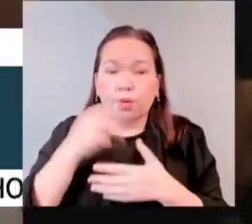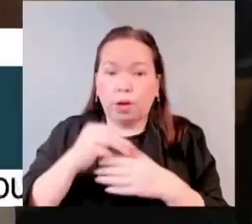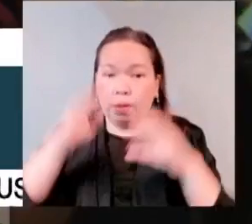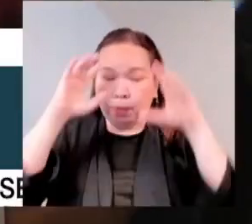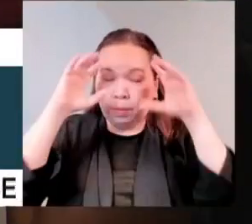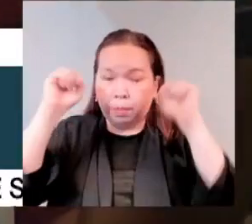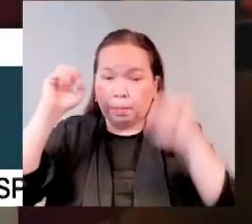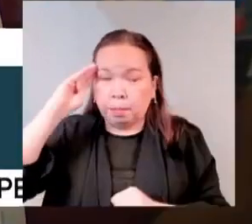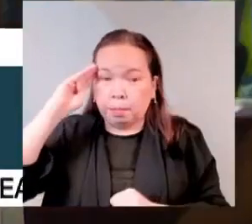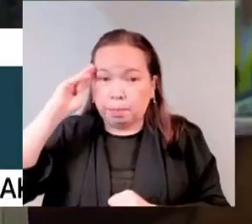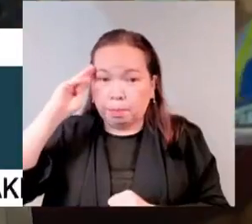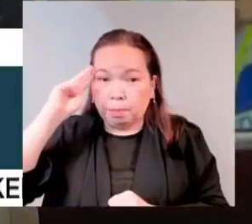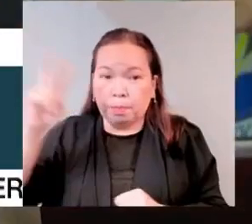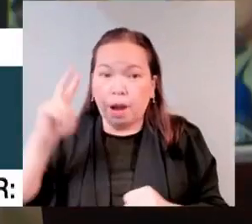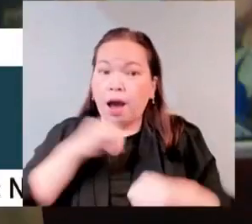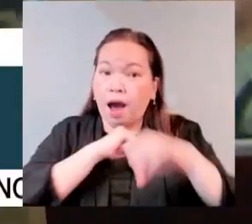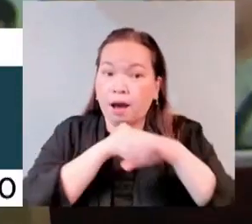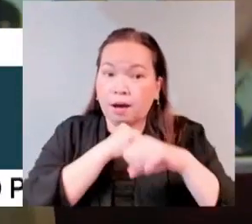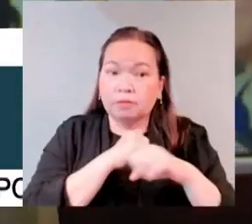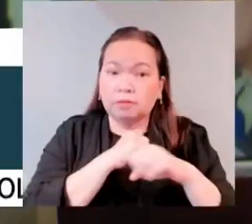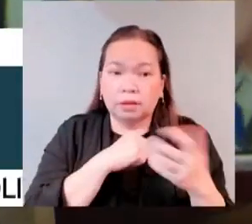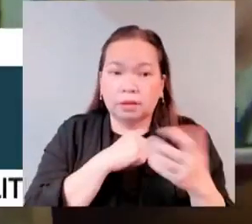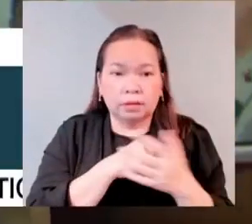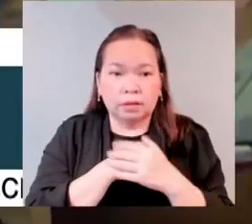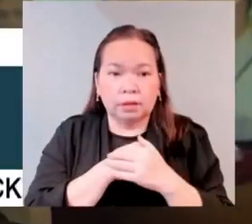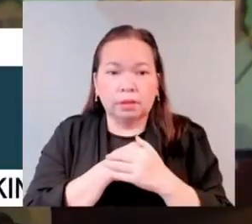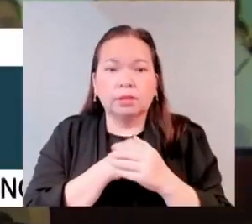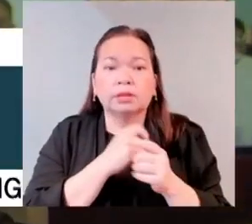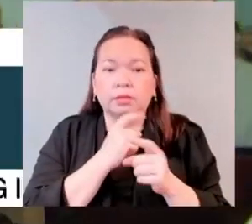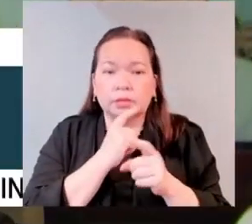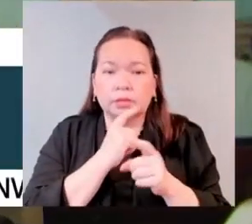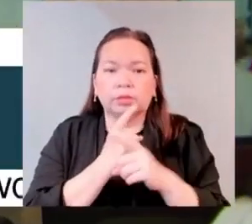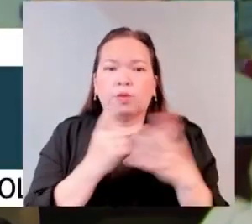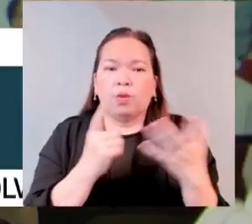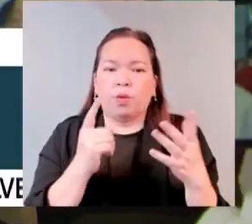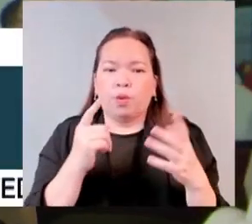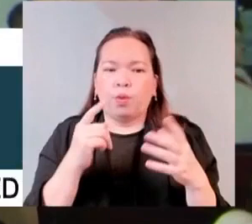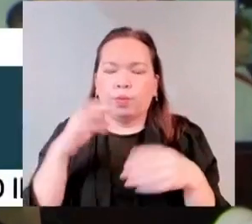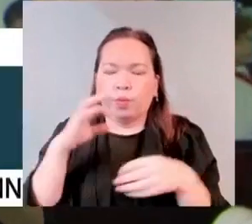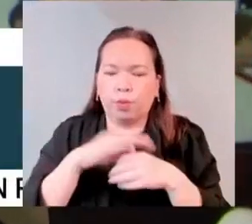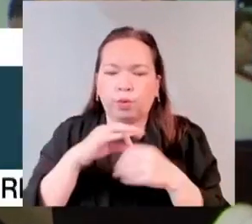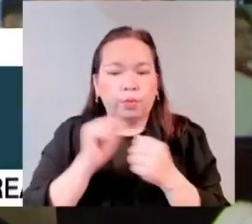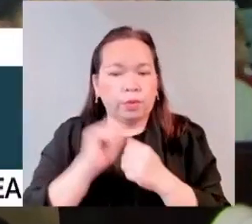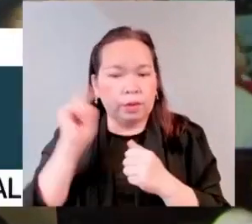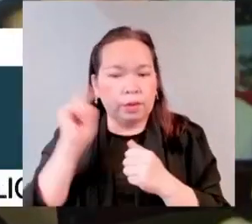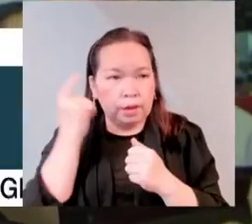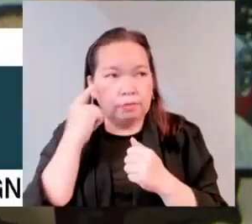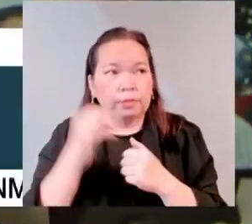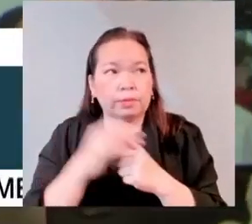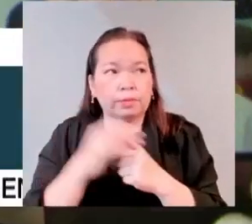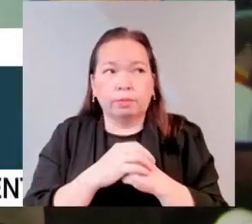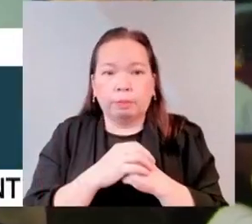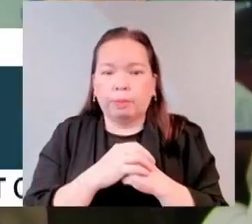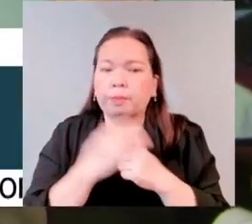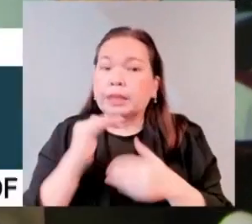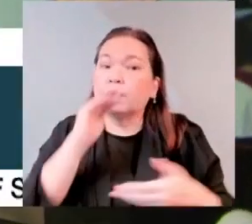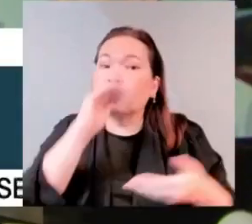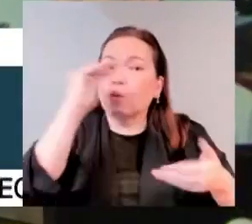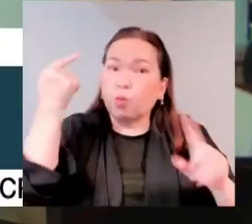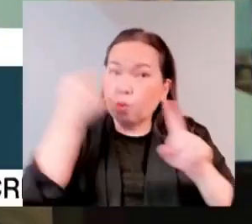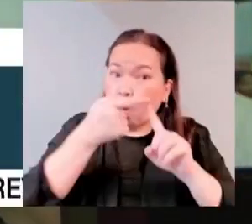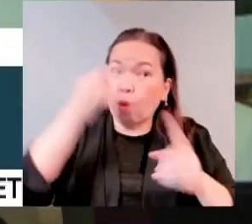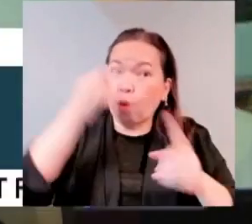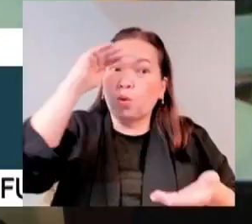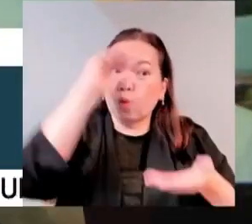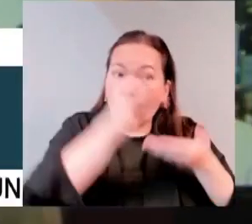is lowering the cost of the price of rice in the market. And